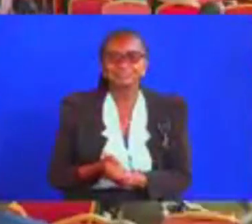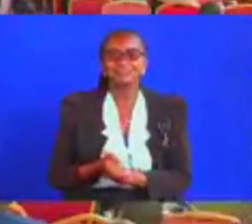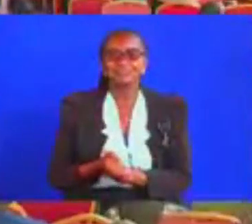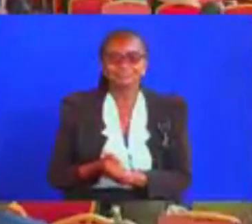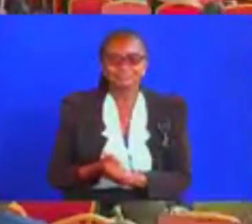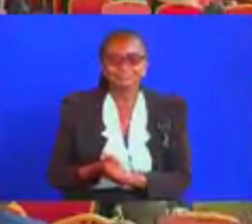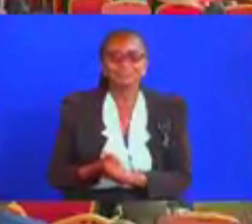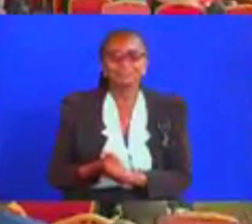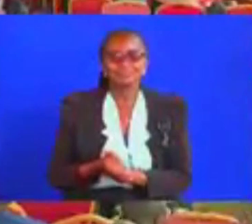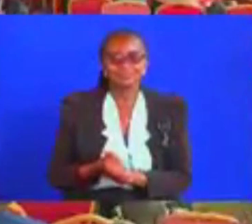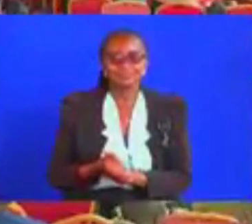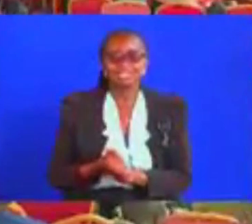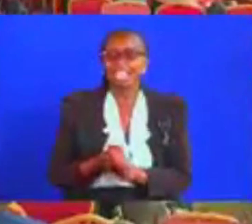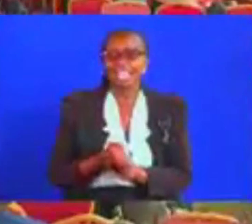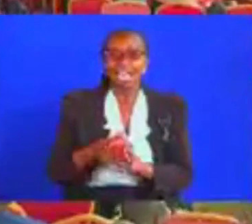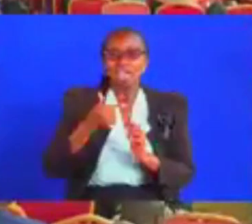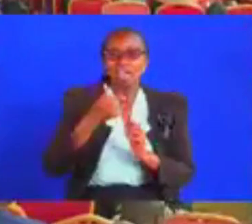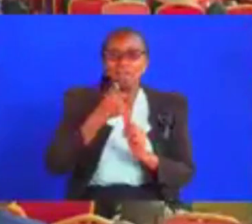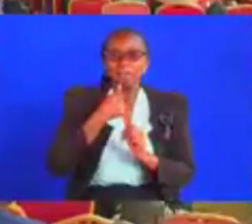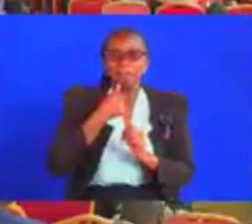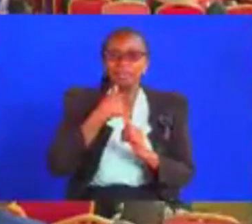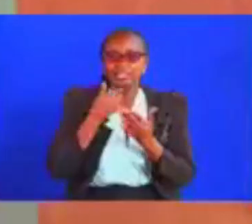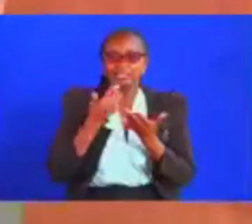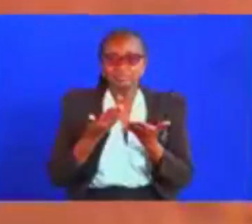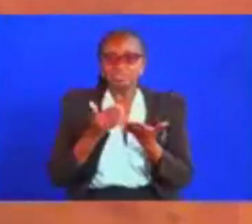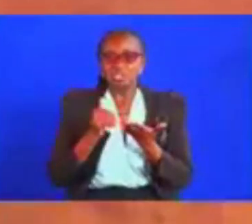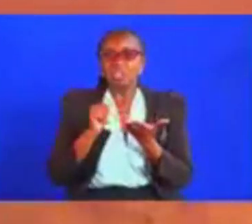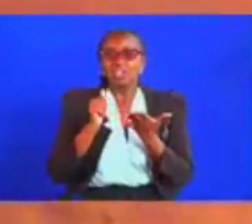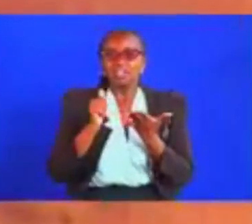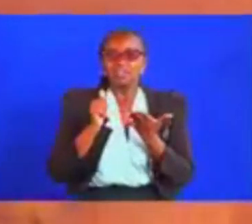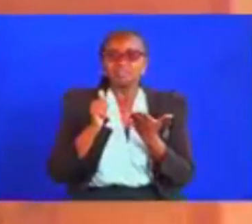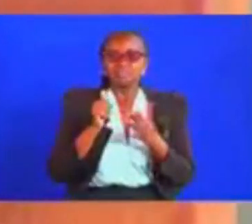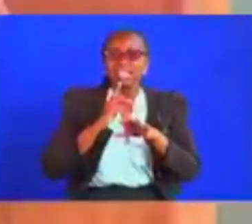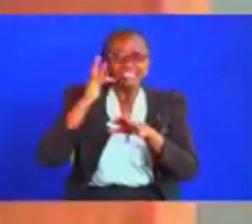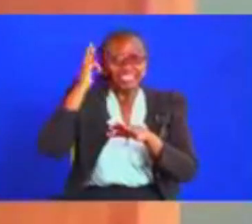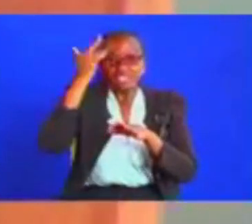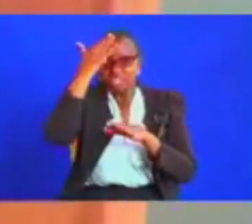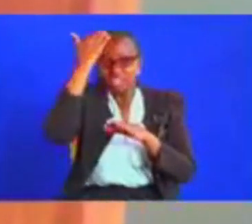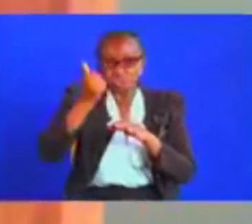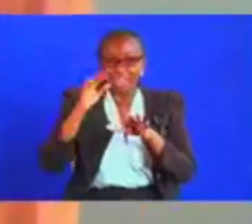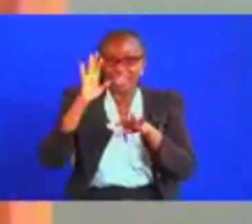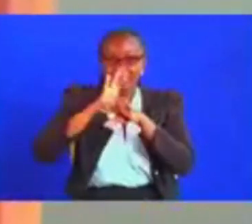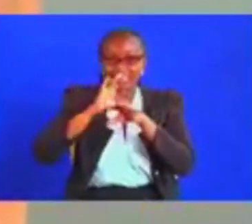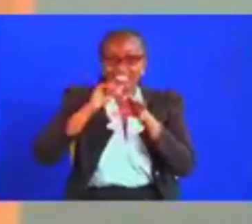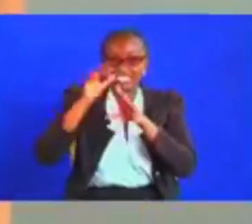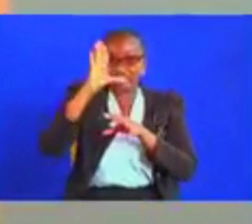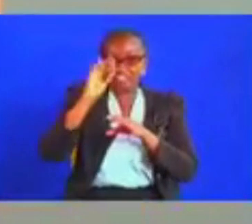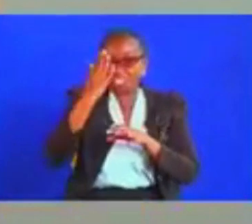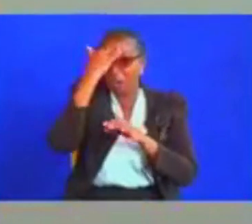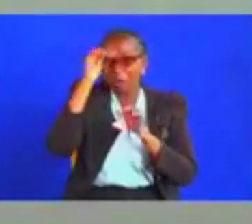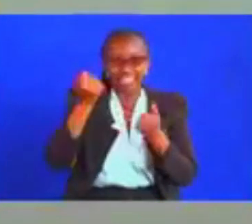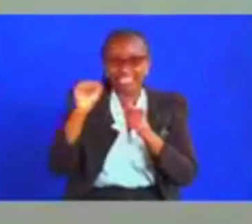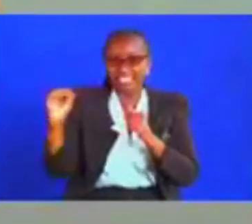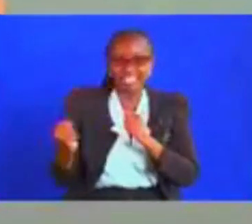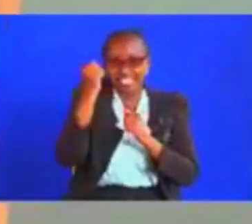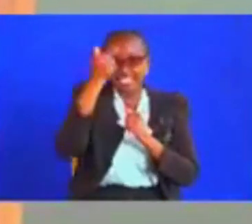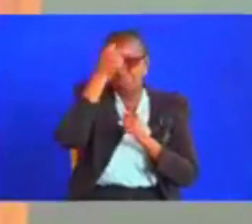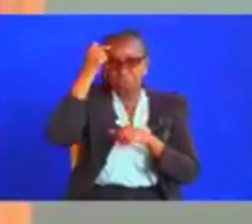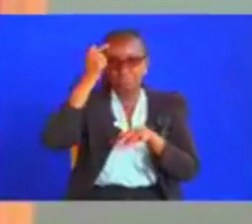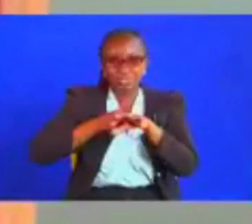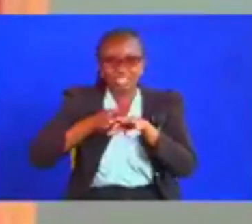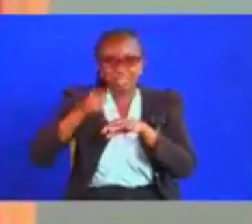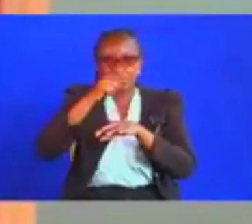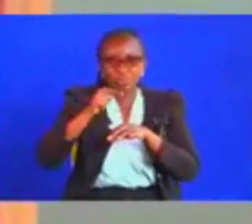Listen, I'm not endorsing licentiousness, but the reason why the church in Africa cannot rise is because when we